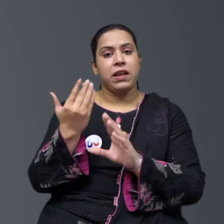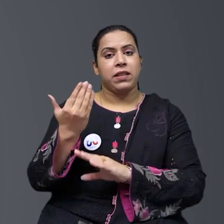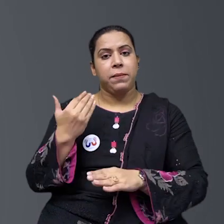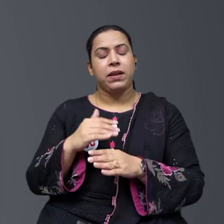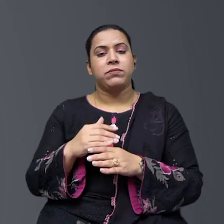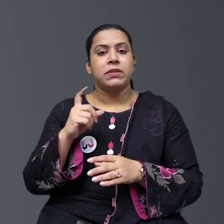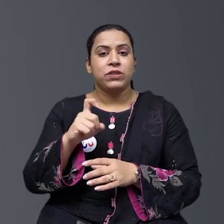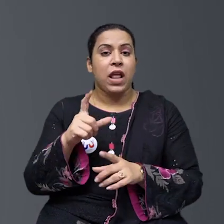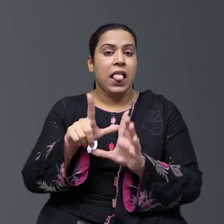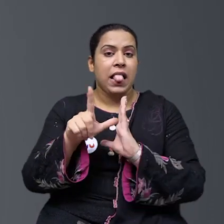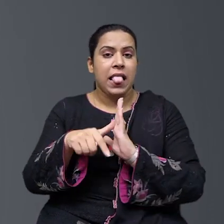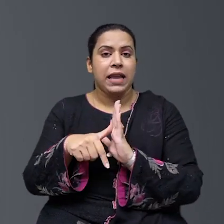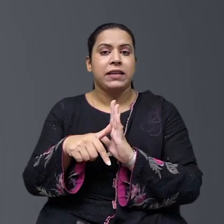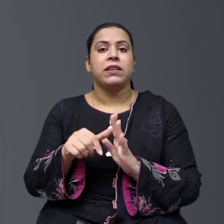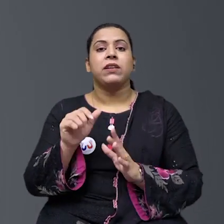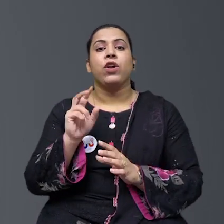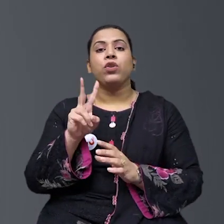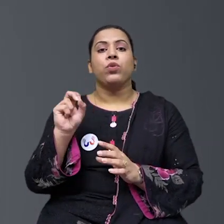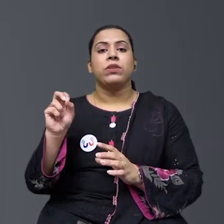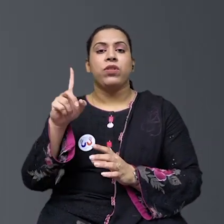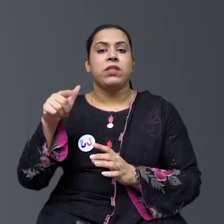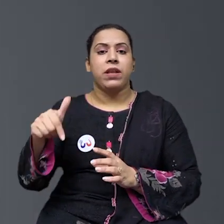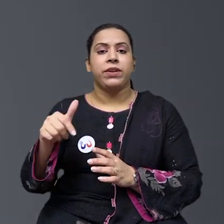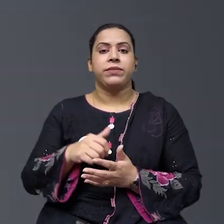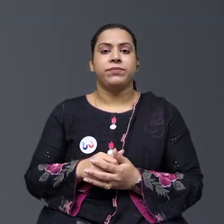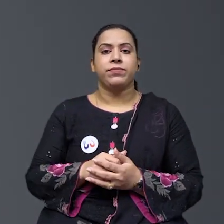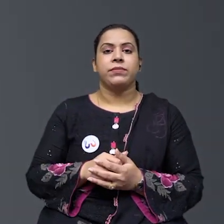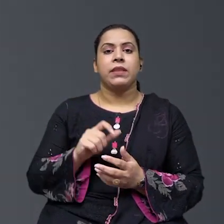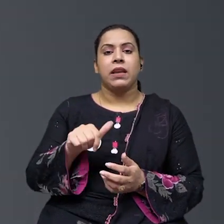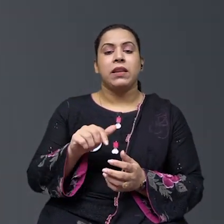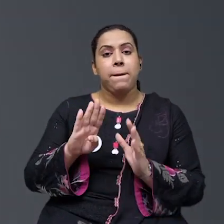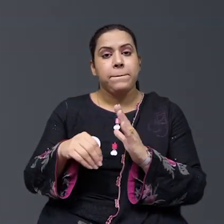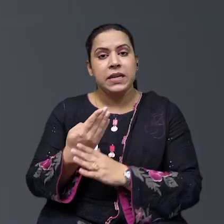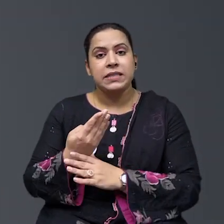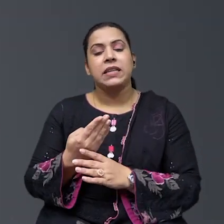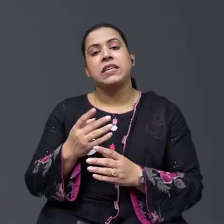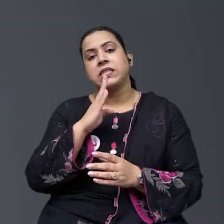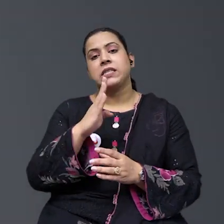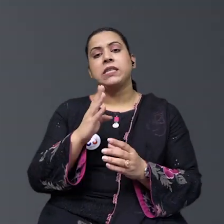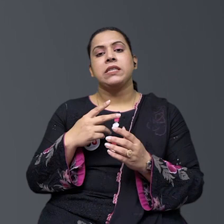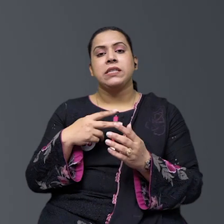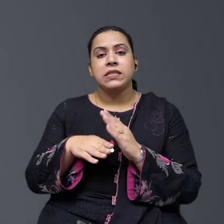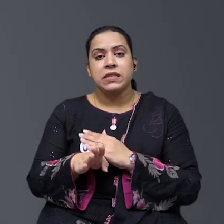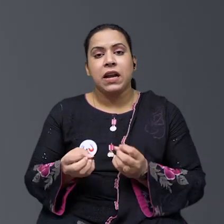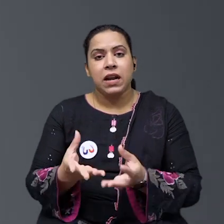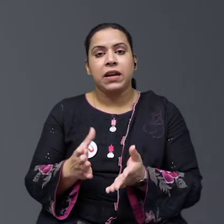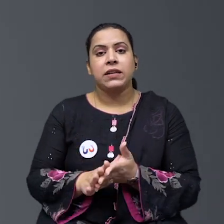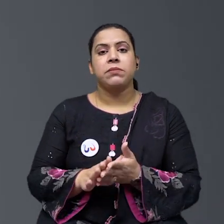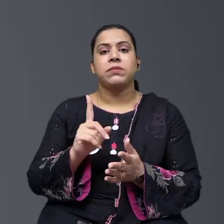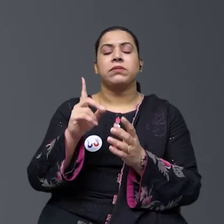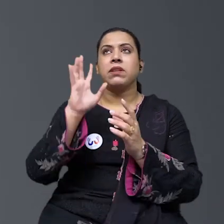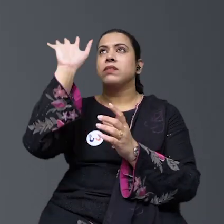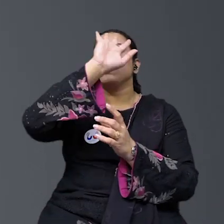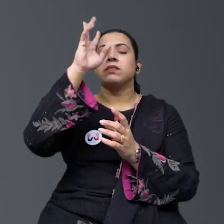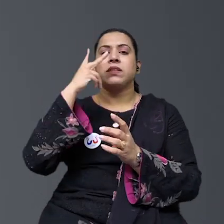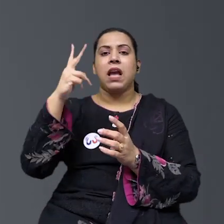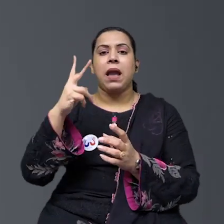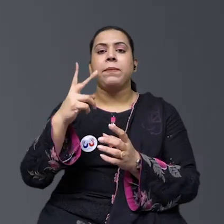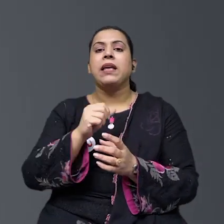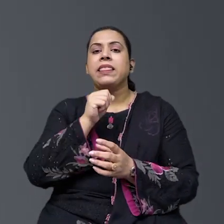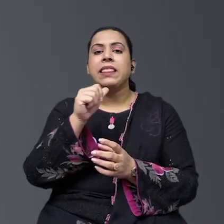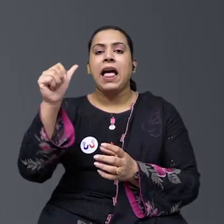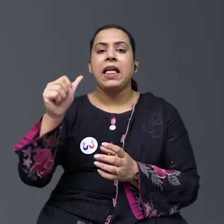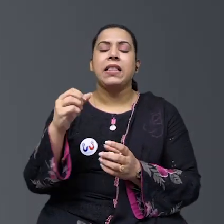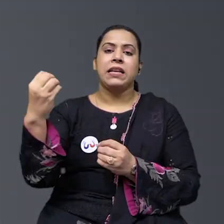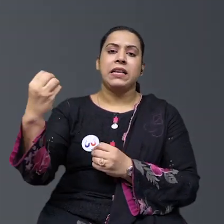now. I started off in late 2017 and it basically just started with looking up at the night sky. My